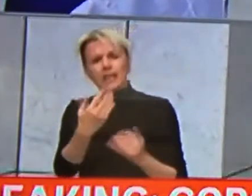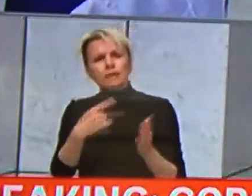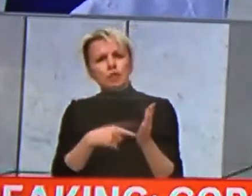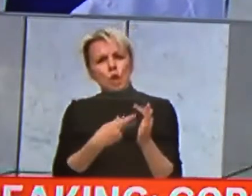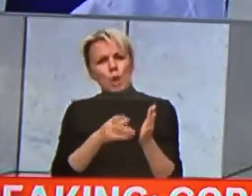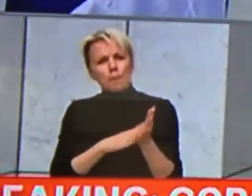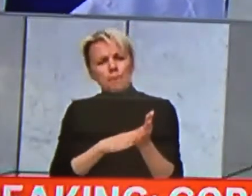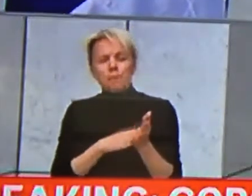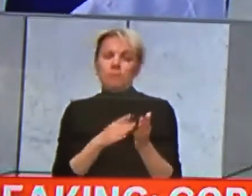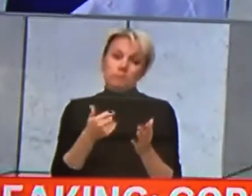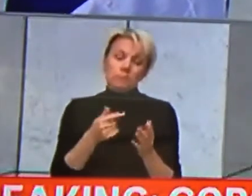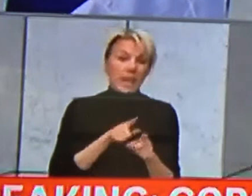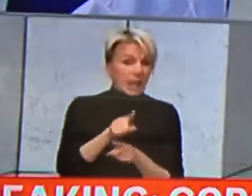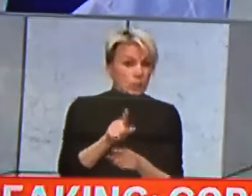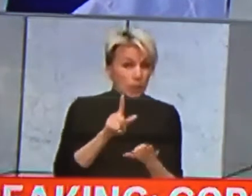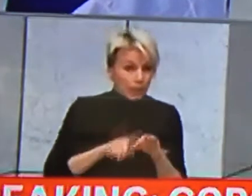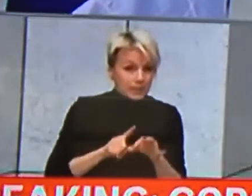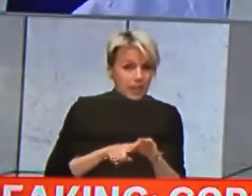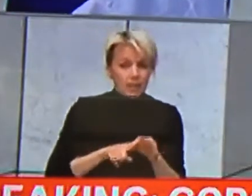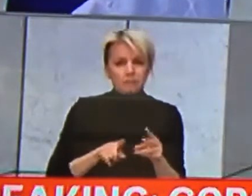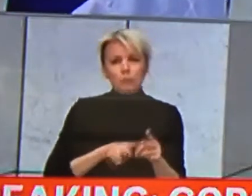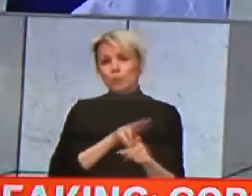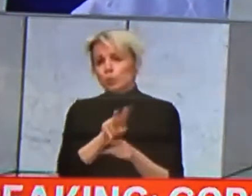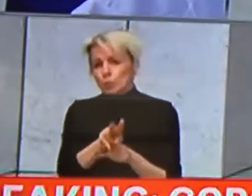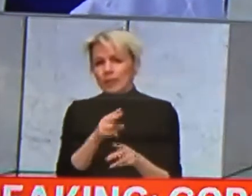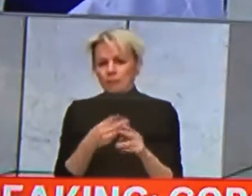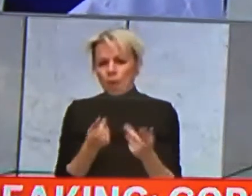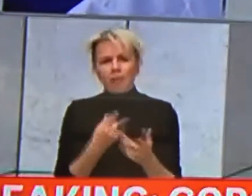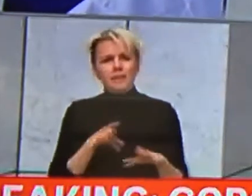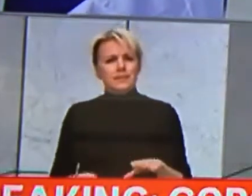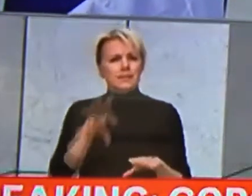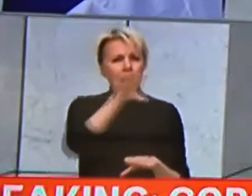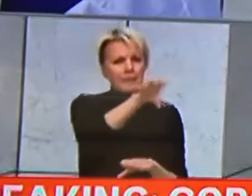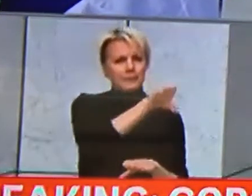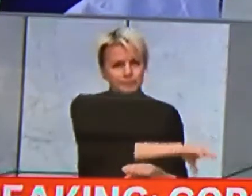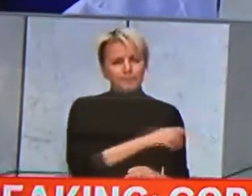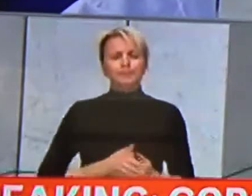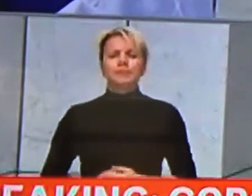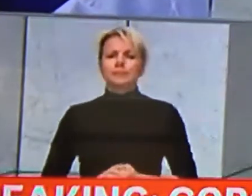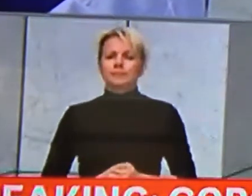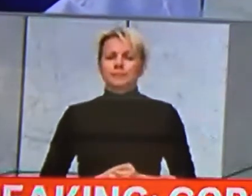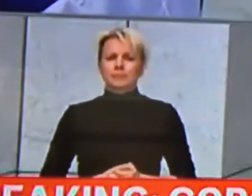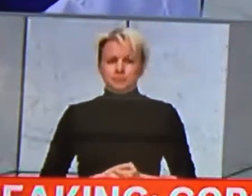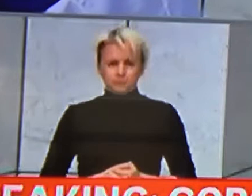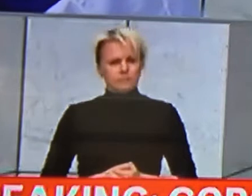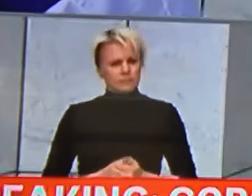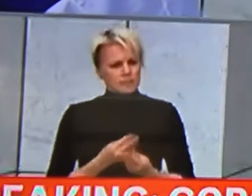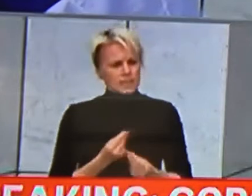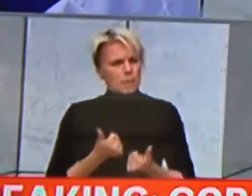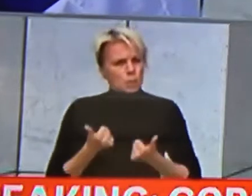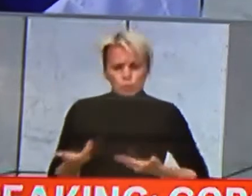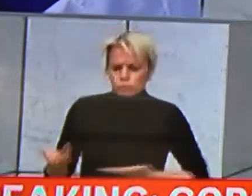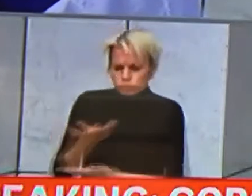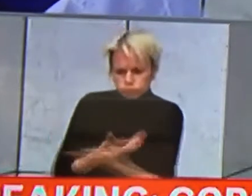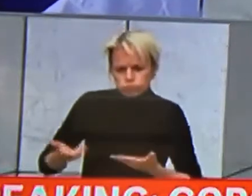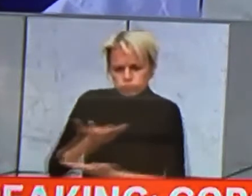for Queensland, at the end of the following week for other states and territories. We've had, I think, very constructive discussions with the